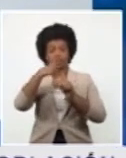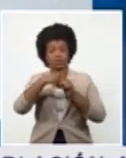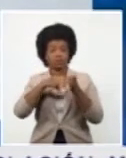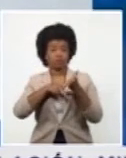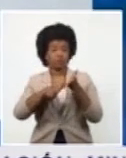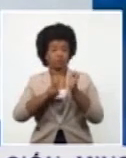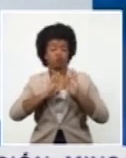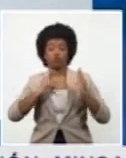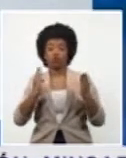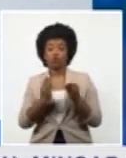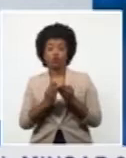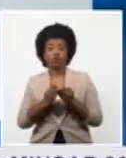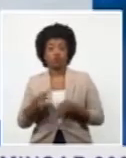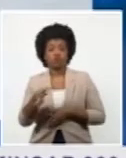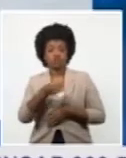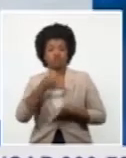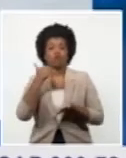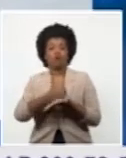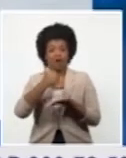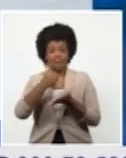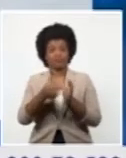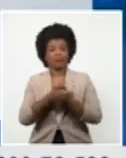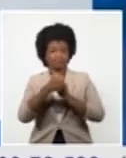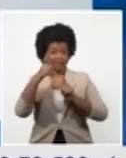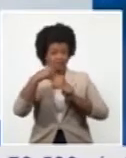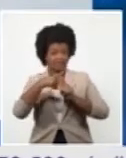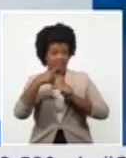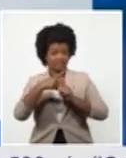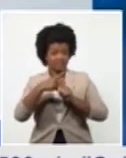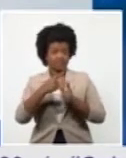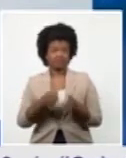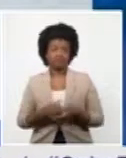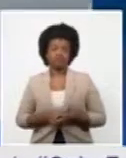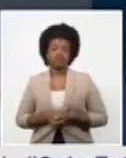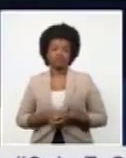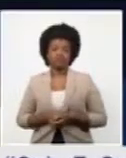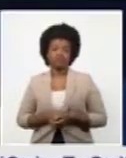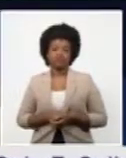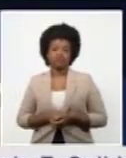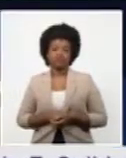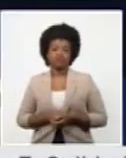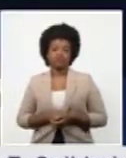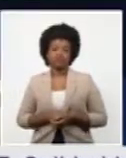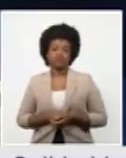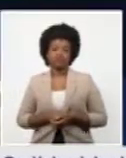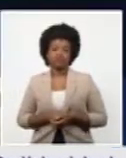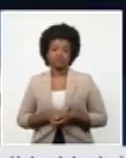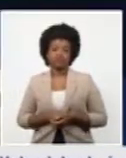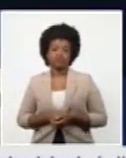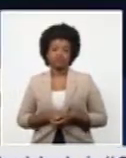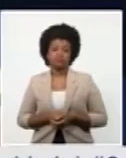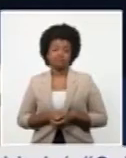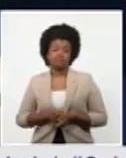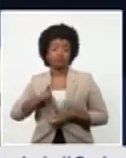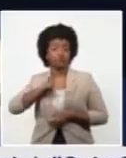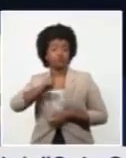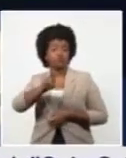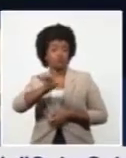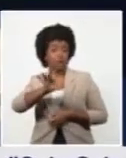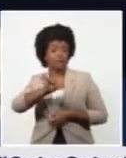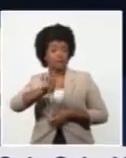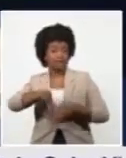they share a common source of infection. In the case of Matanzas, 5 cases